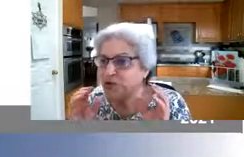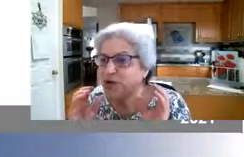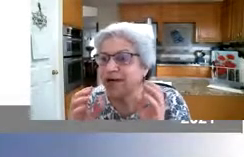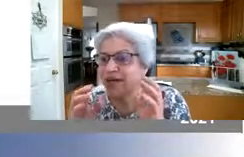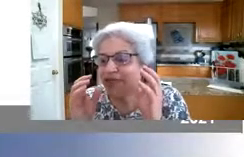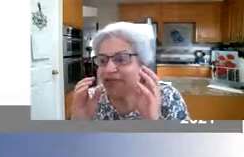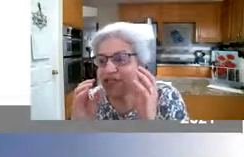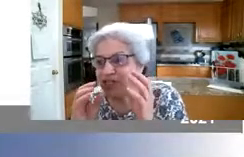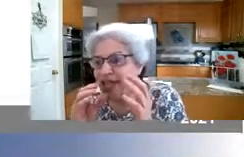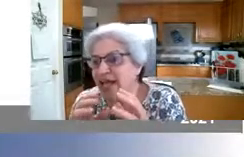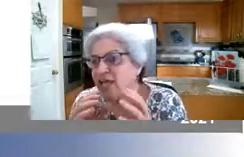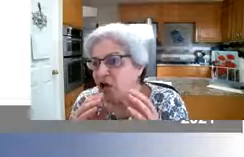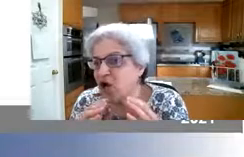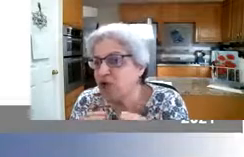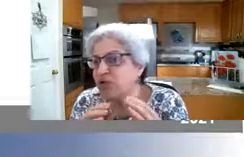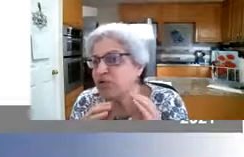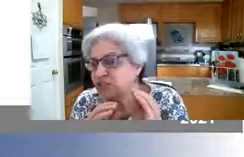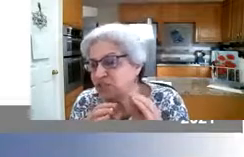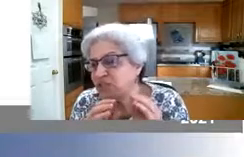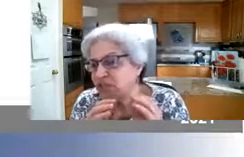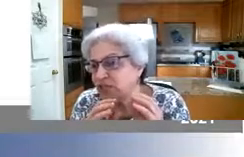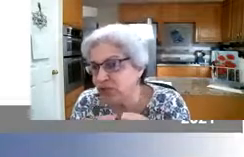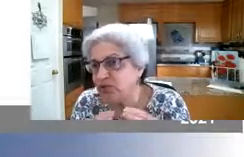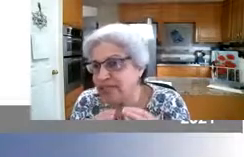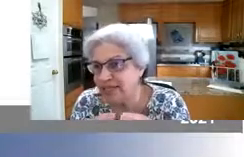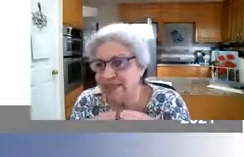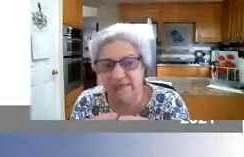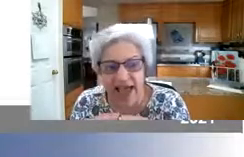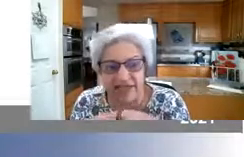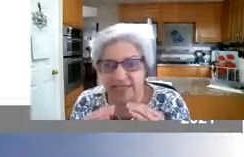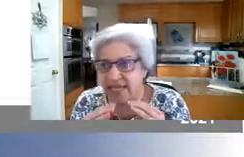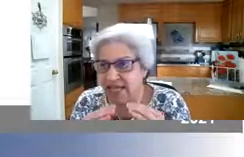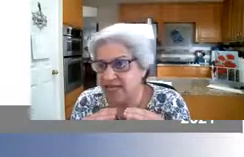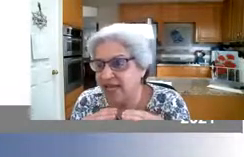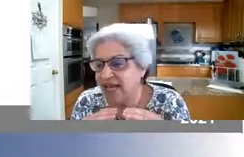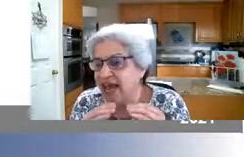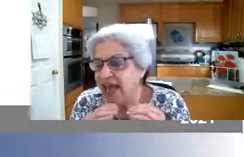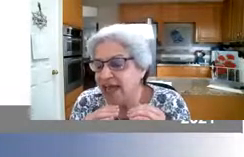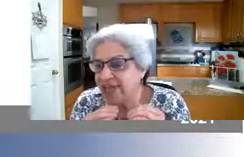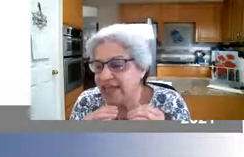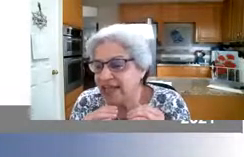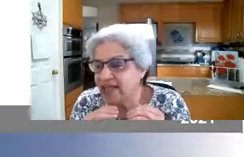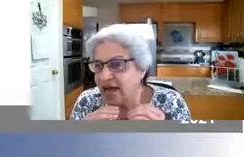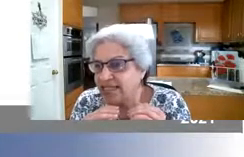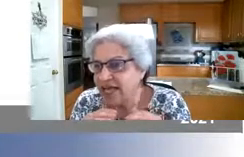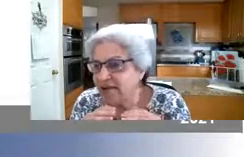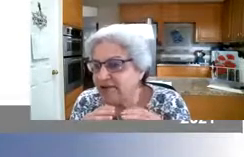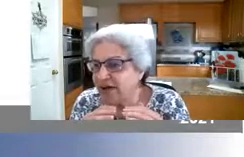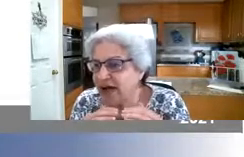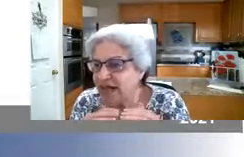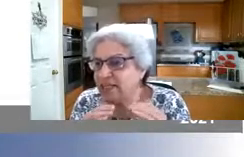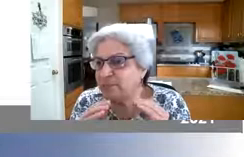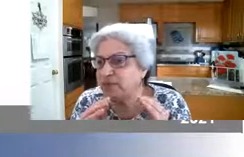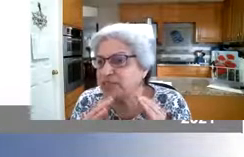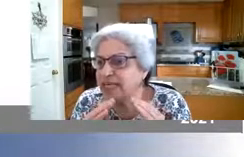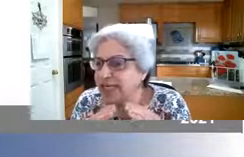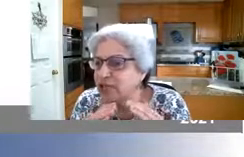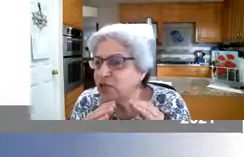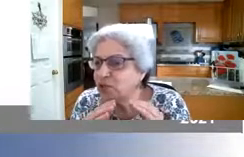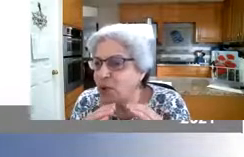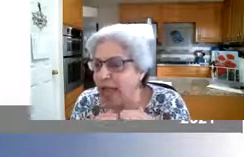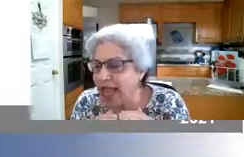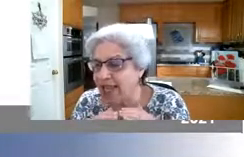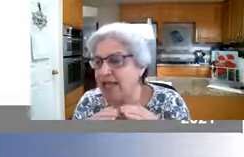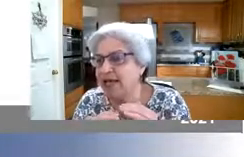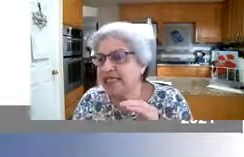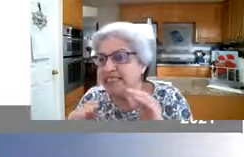into the genetic code to be used in the vaccine. And they identified the